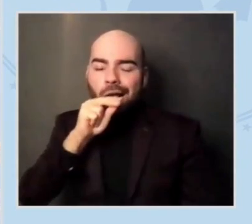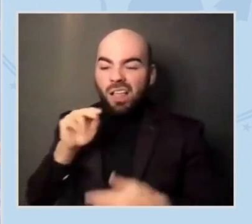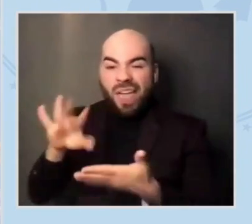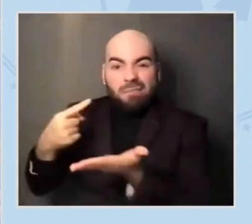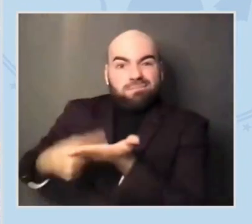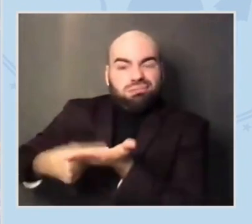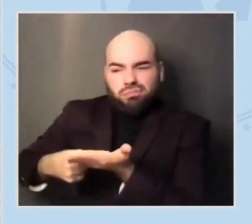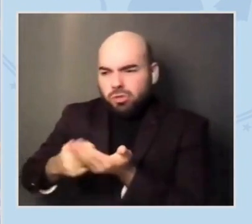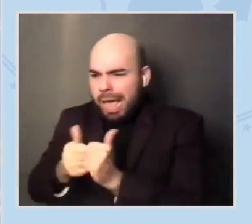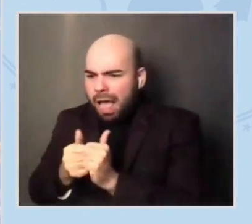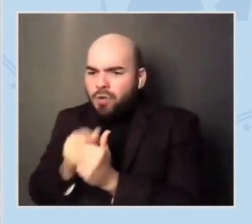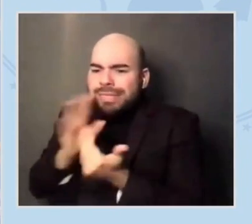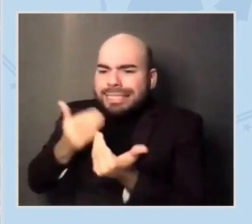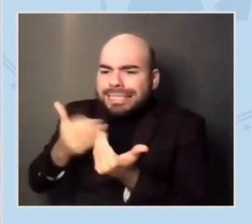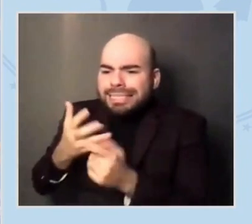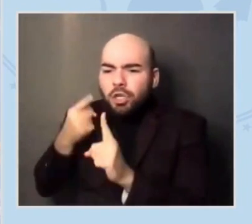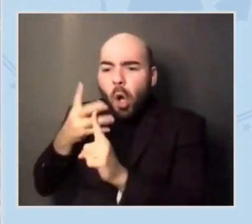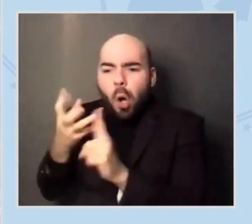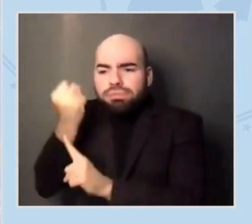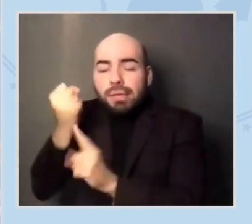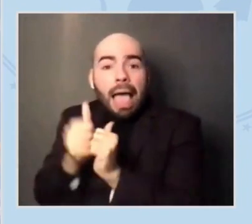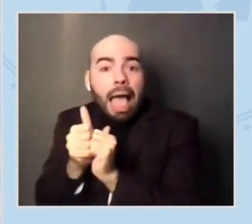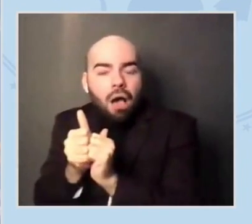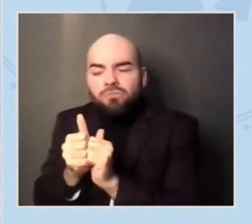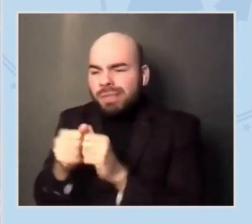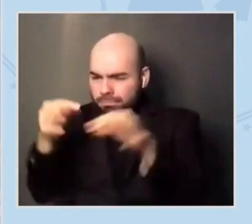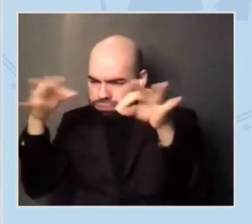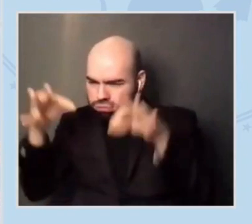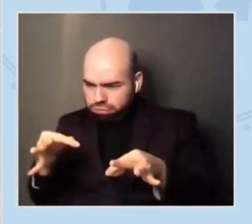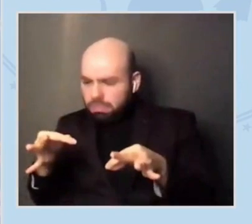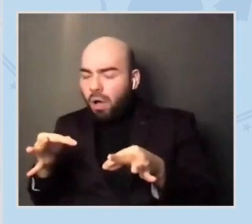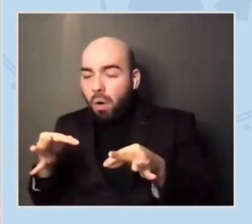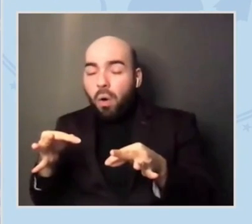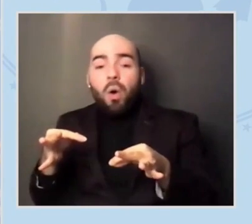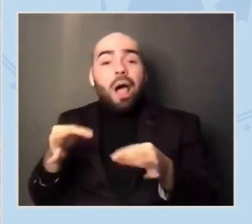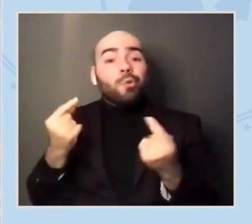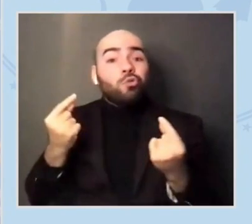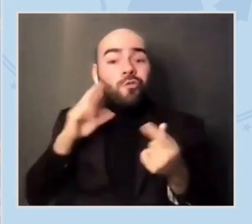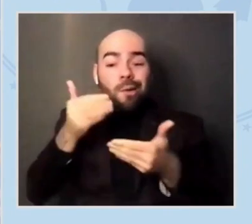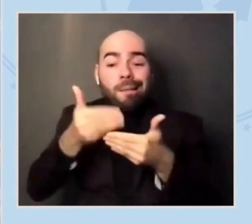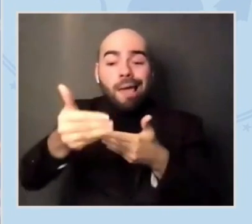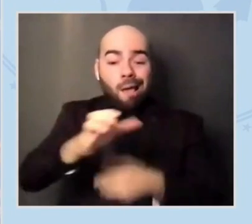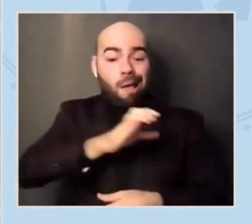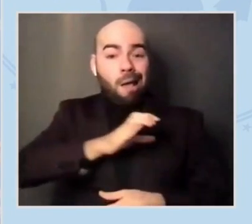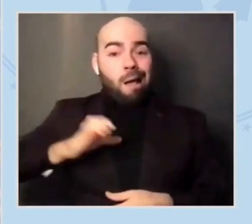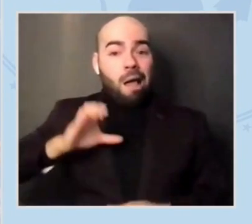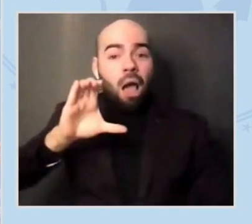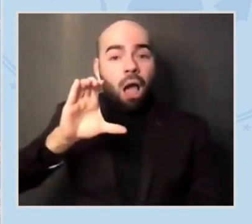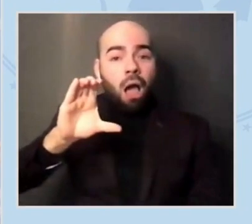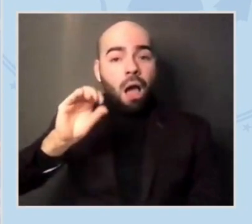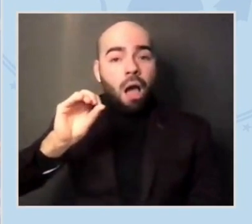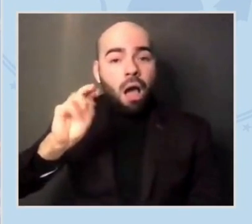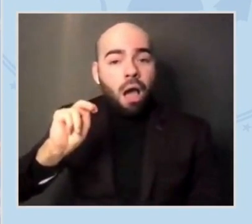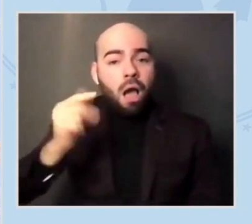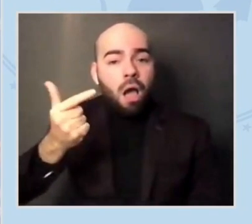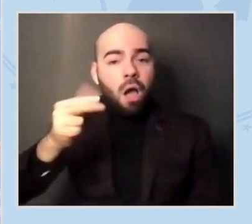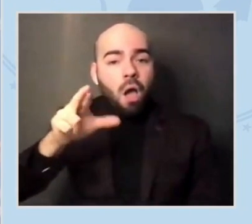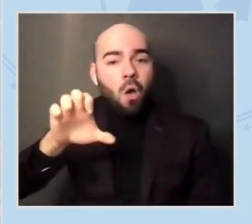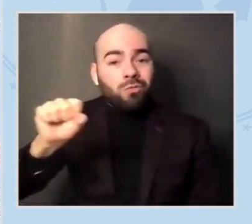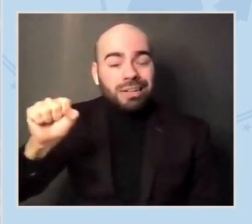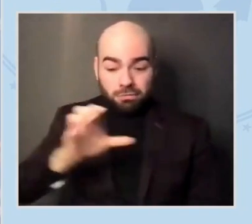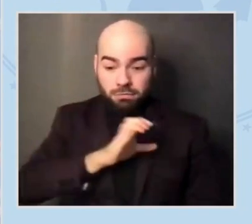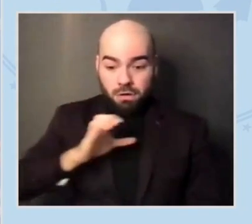already working on what I'll put forward in the next Congress to address the multiple crises we're facing, especially our